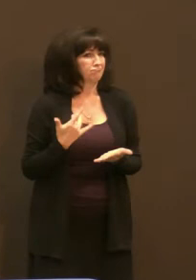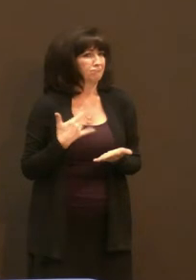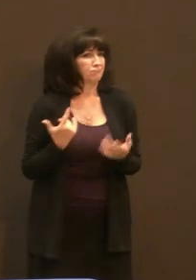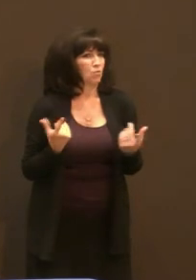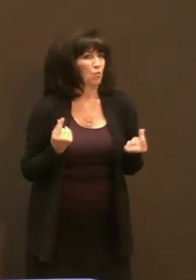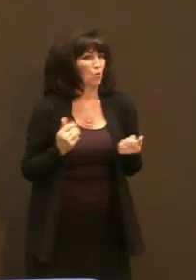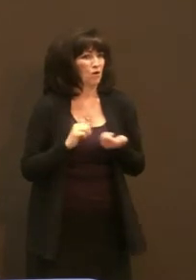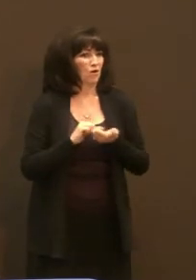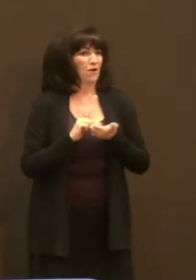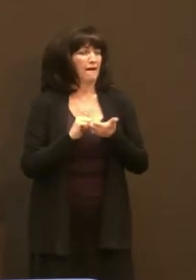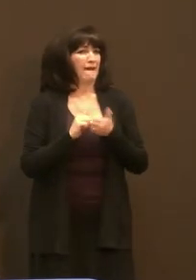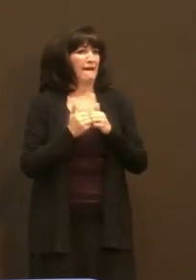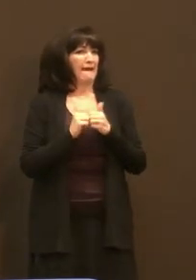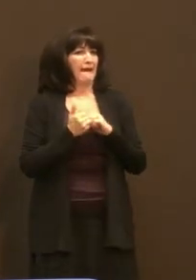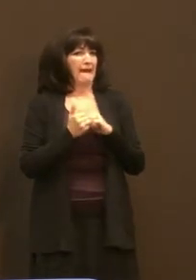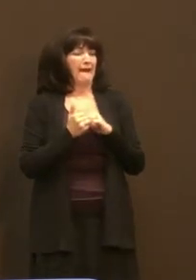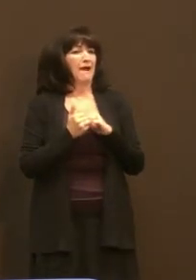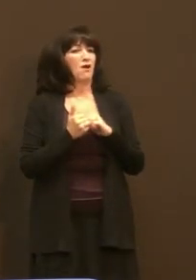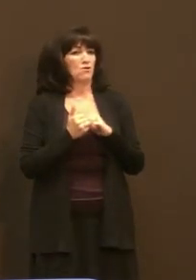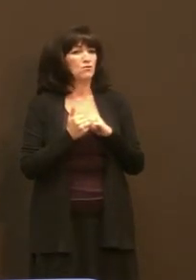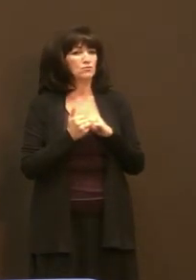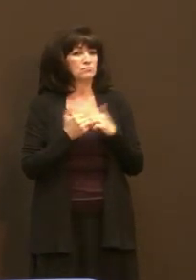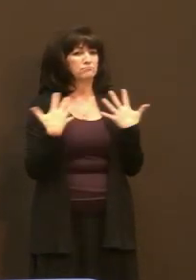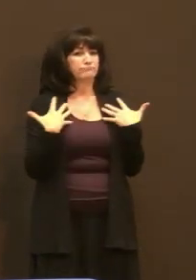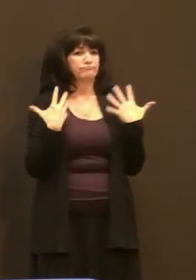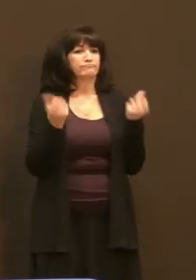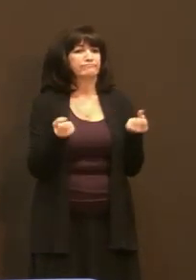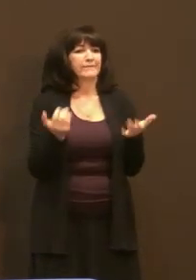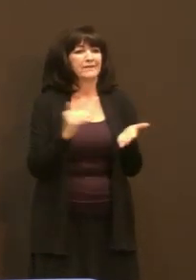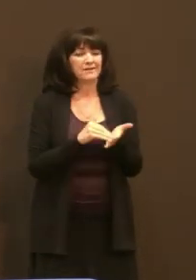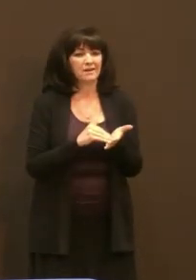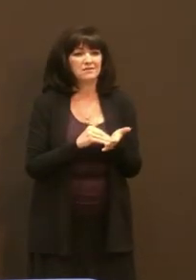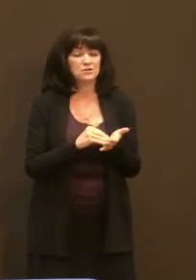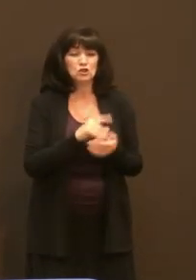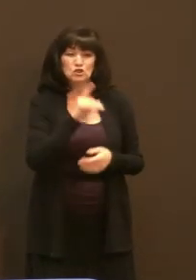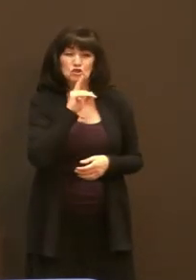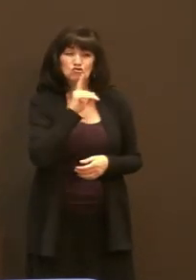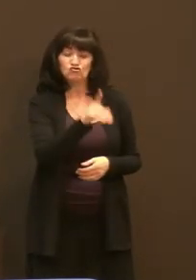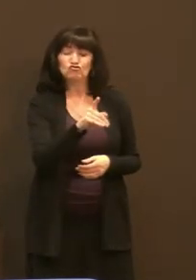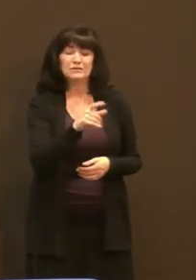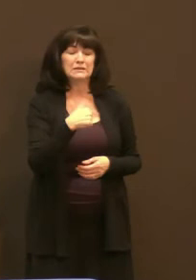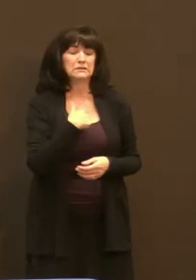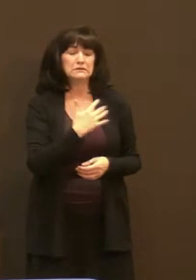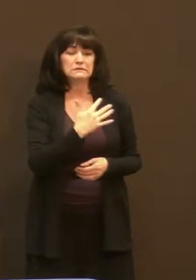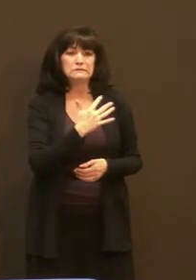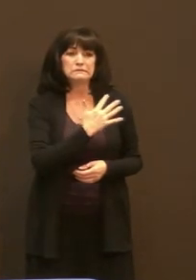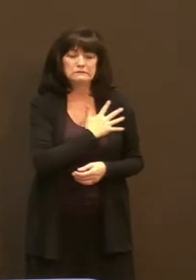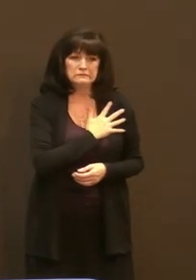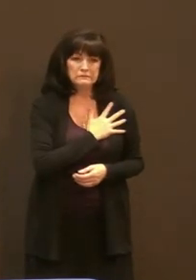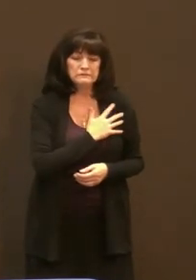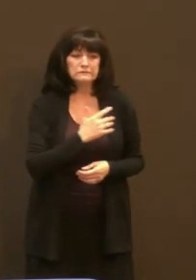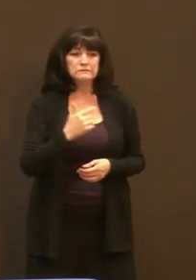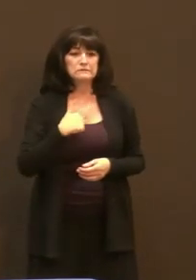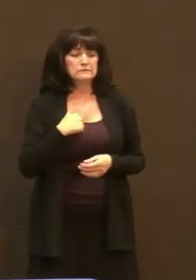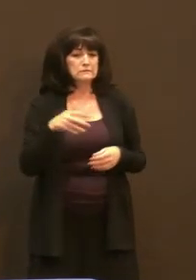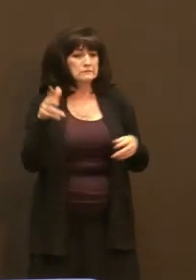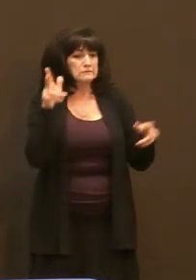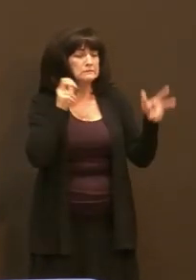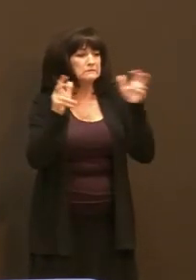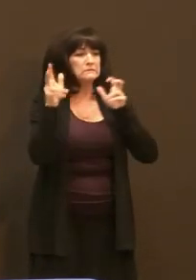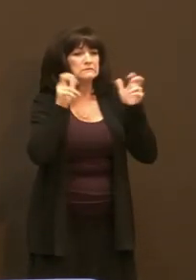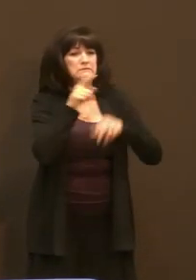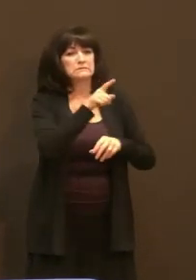Restaurant Association yesterday, and I can just hear the anguish in their voices. It's just heartbreaking. I mean,